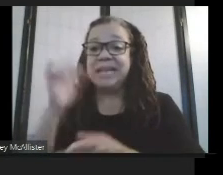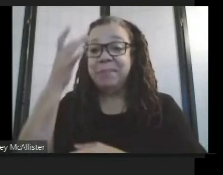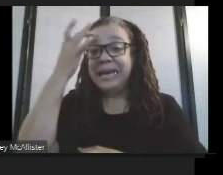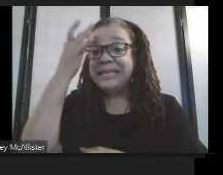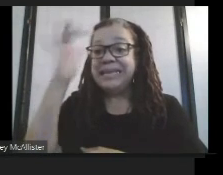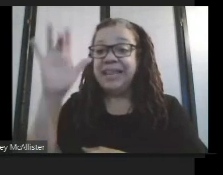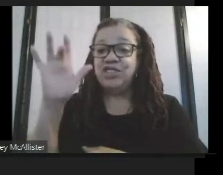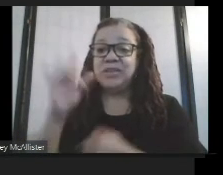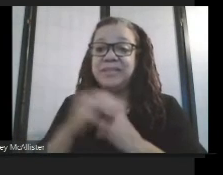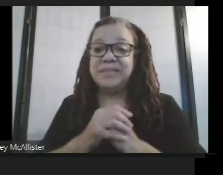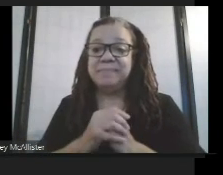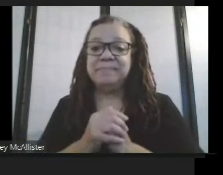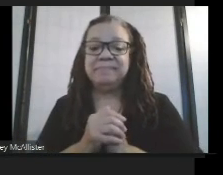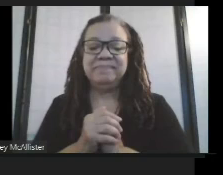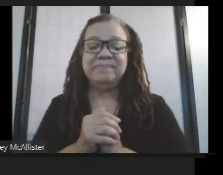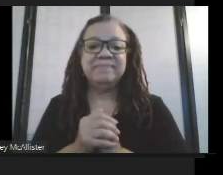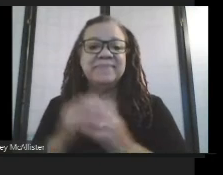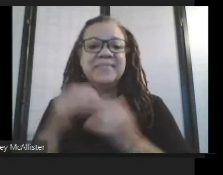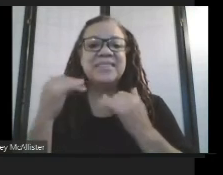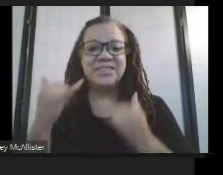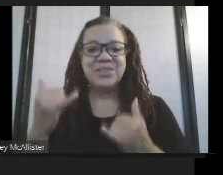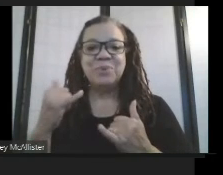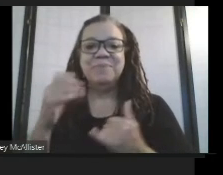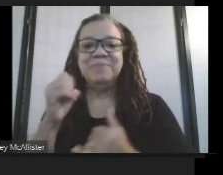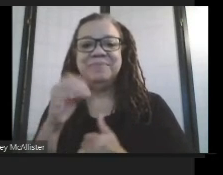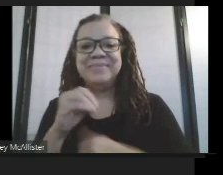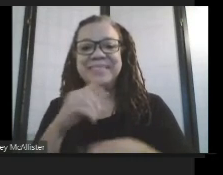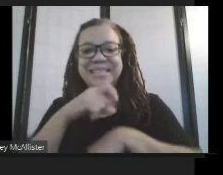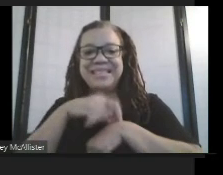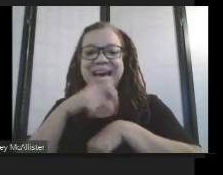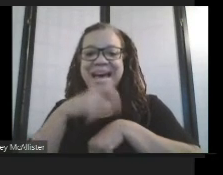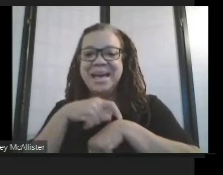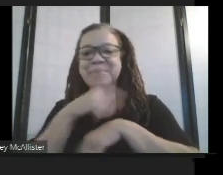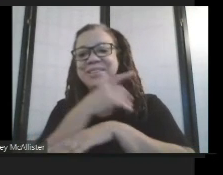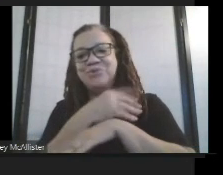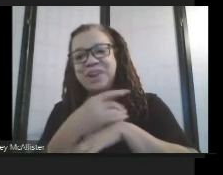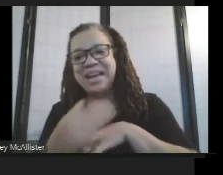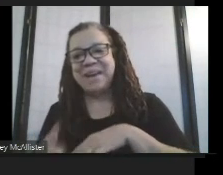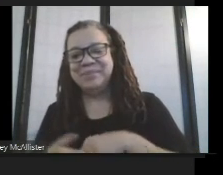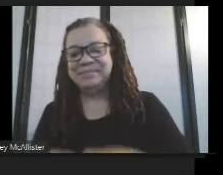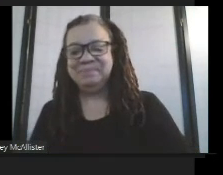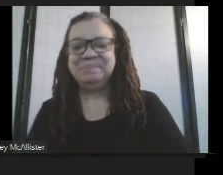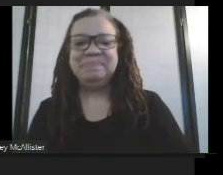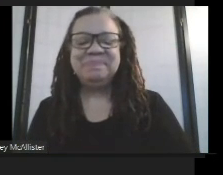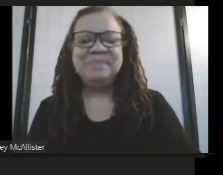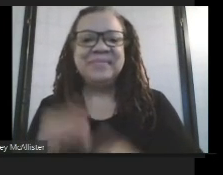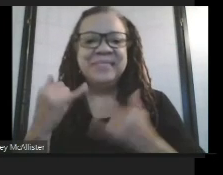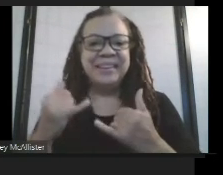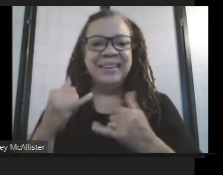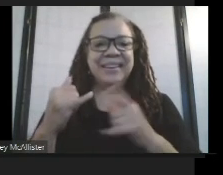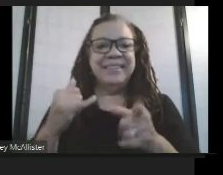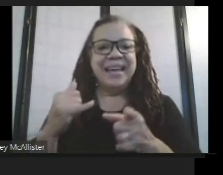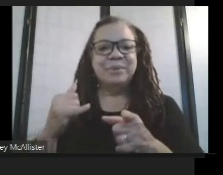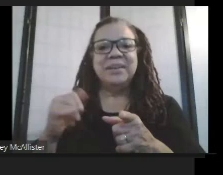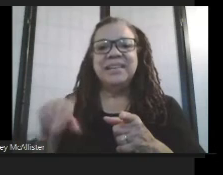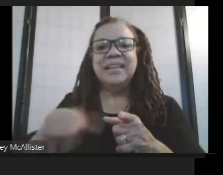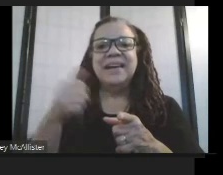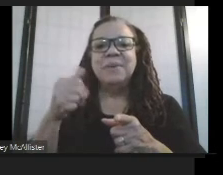Yeah. Yeah. So we should wrap this up now, sweetie. Okay. Jazz band. Robot band